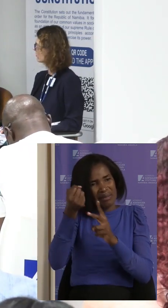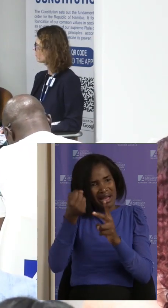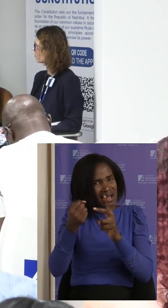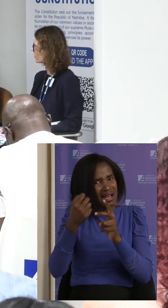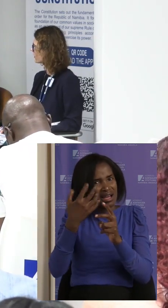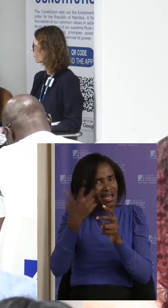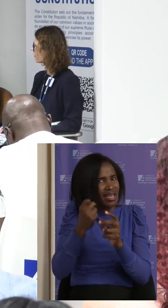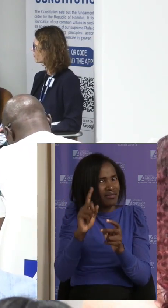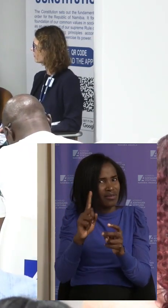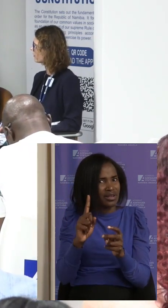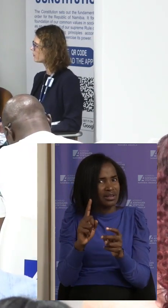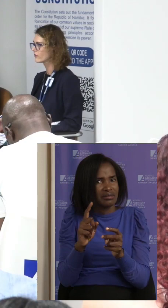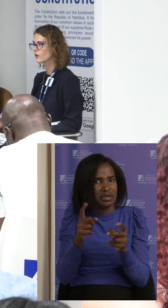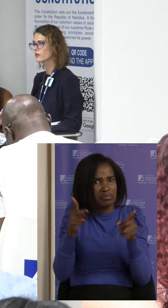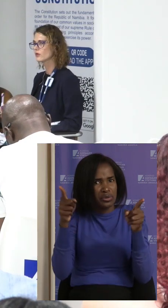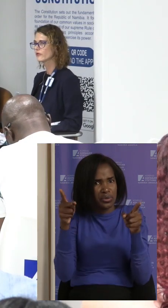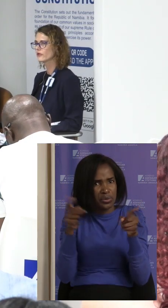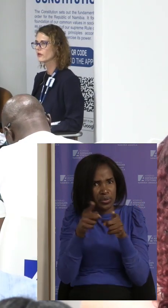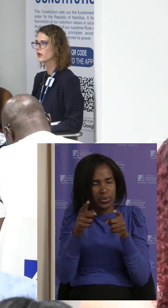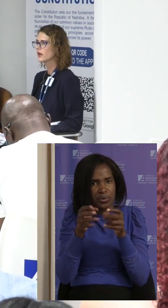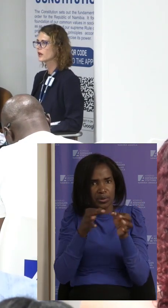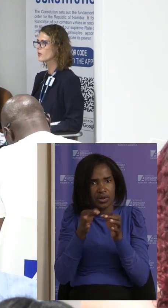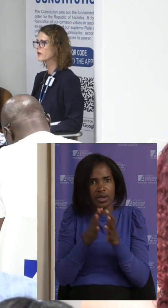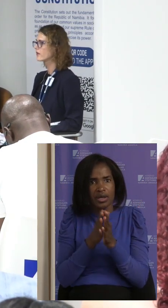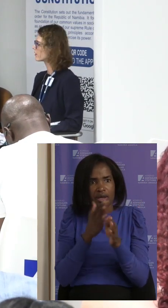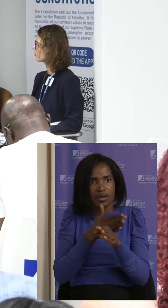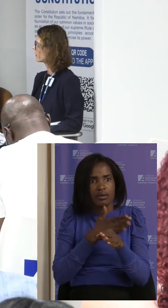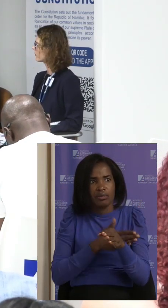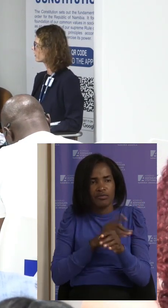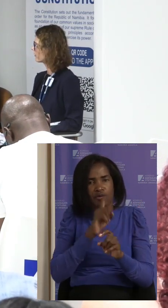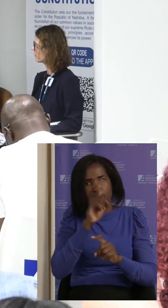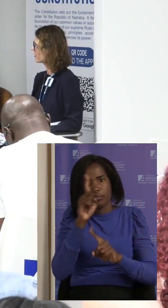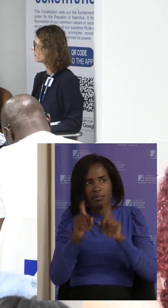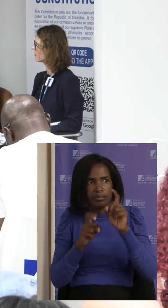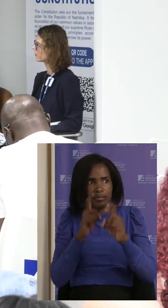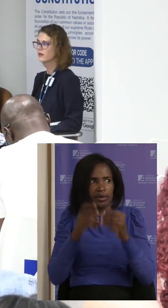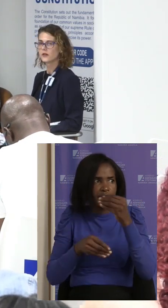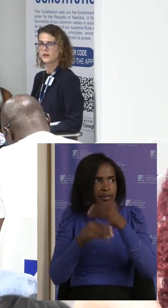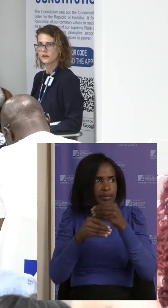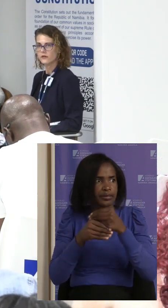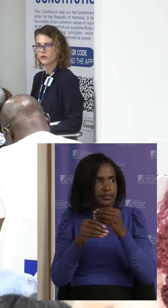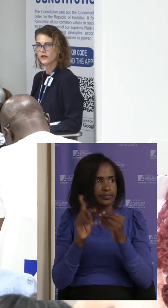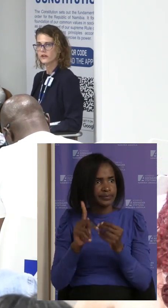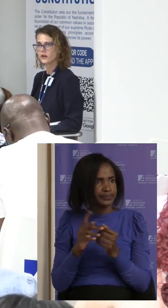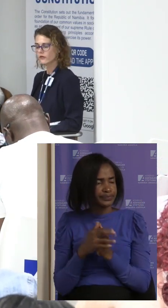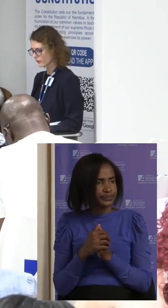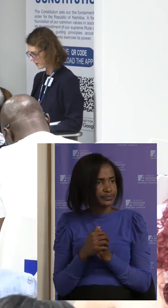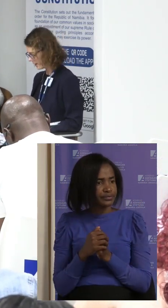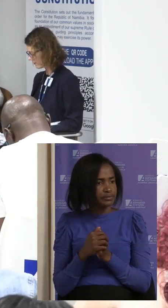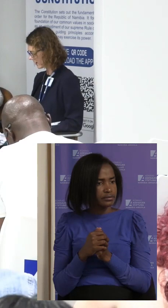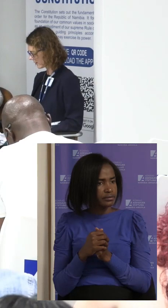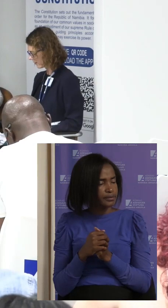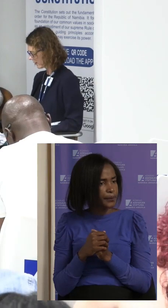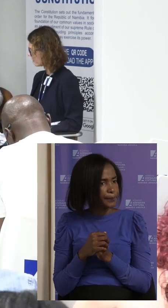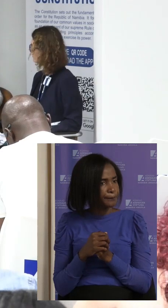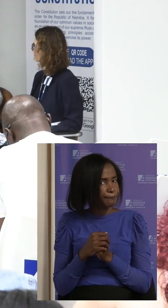with the audience briefly before we move to comments and questions and with that close for the